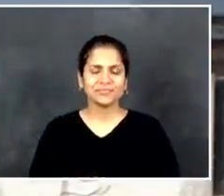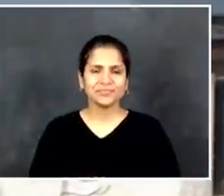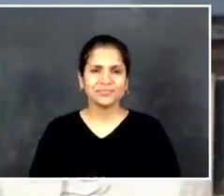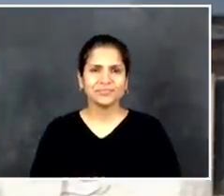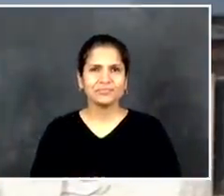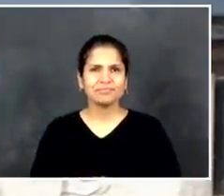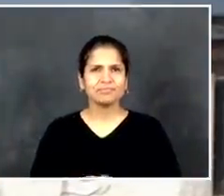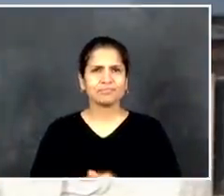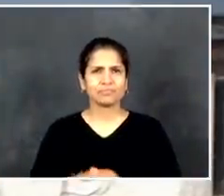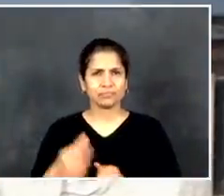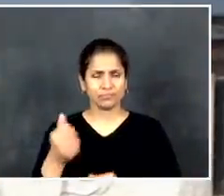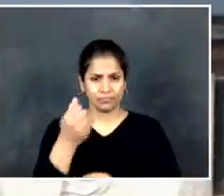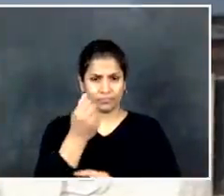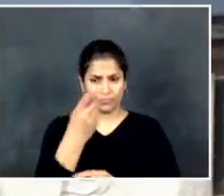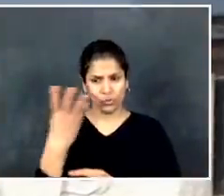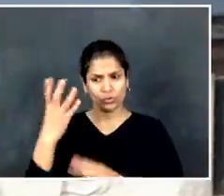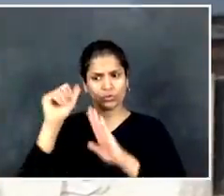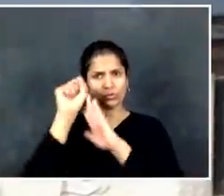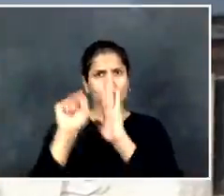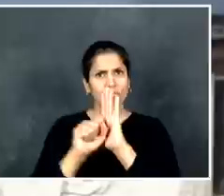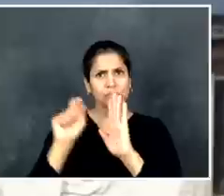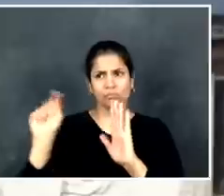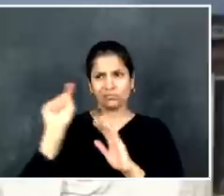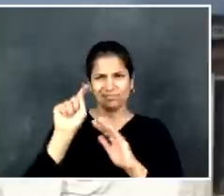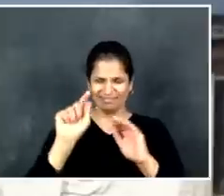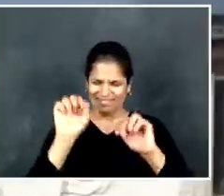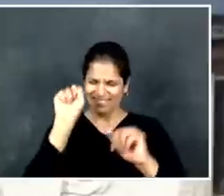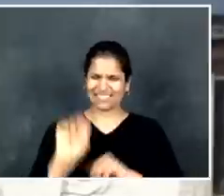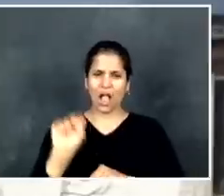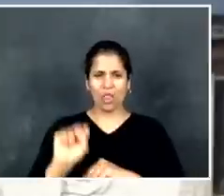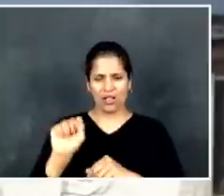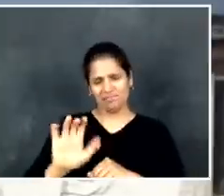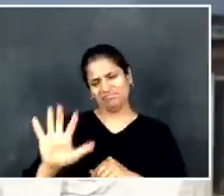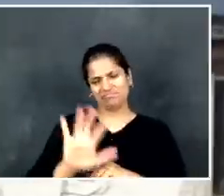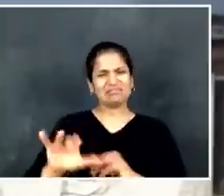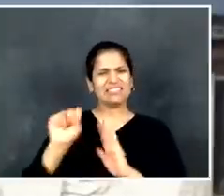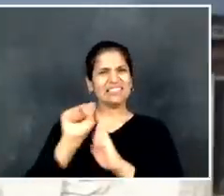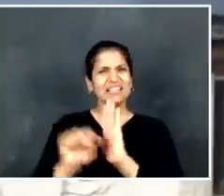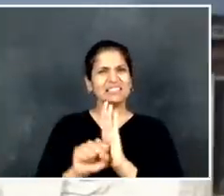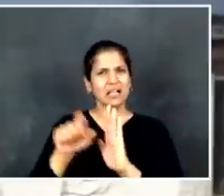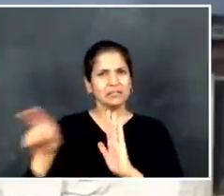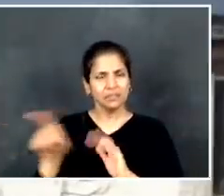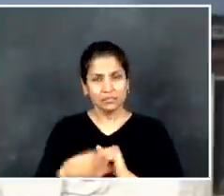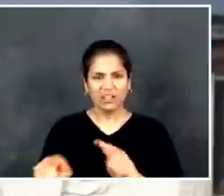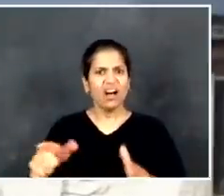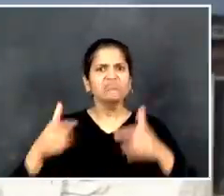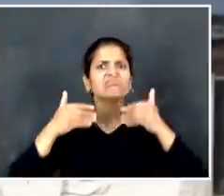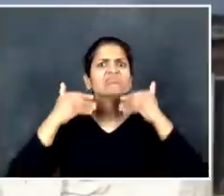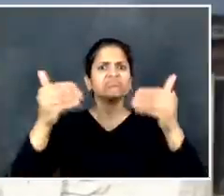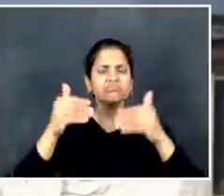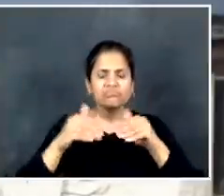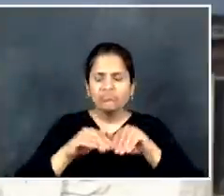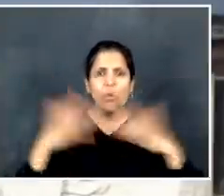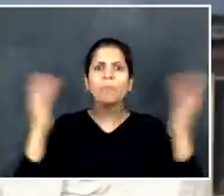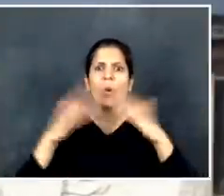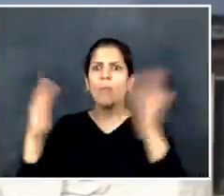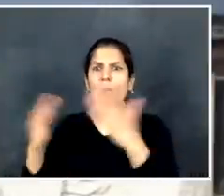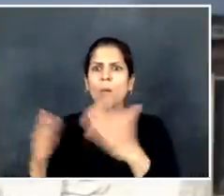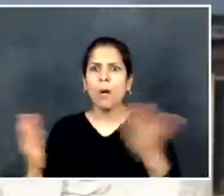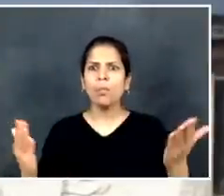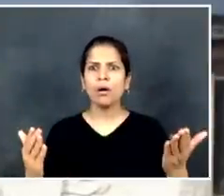you, and if it concerns you that people from those states might come to New York City and spread more disease. Would you